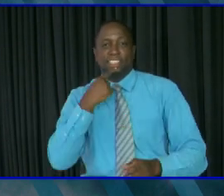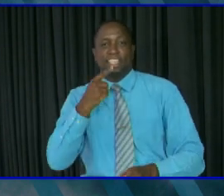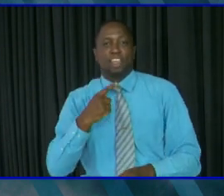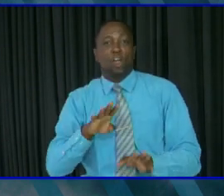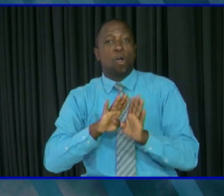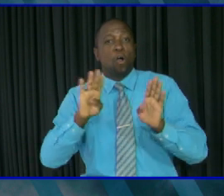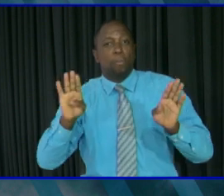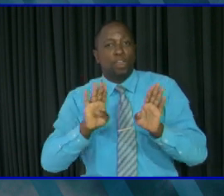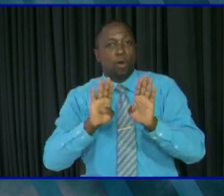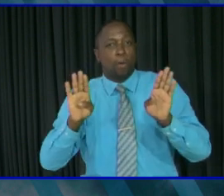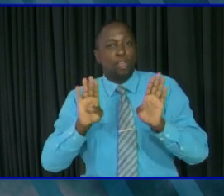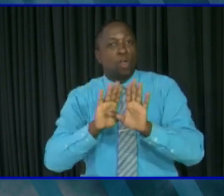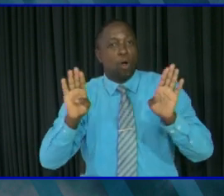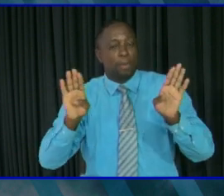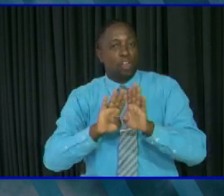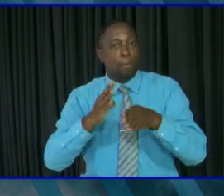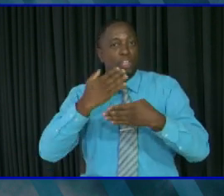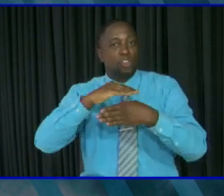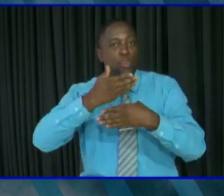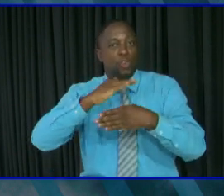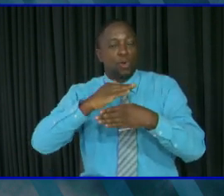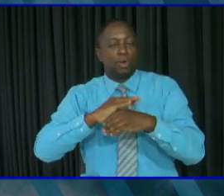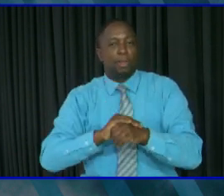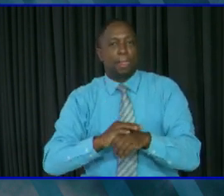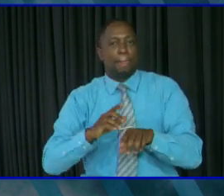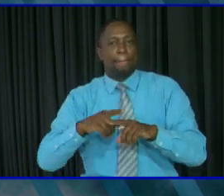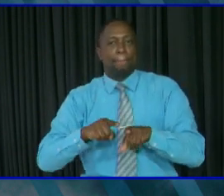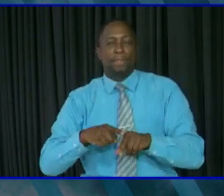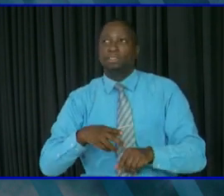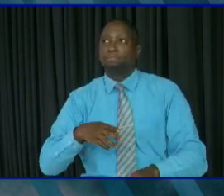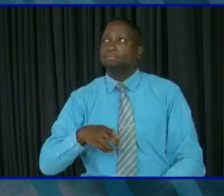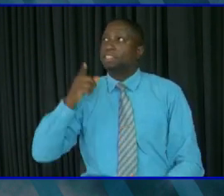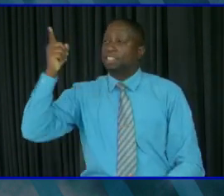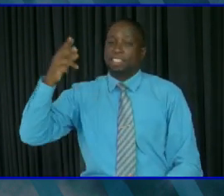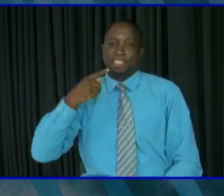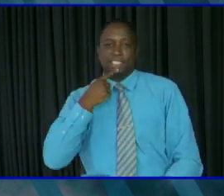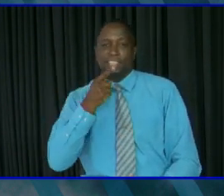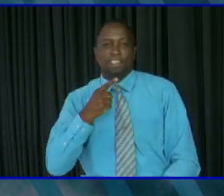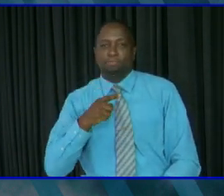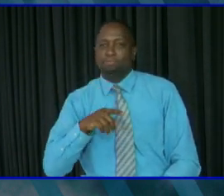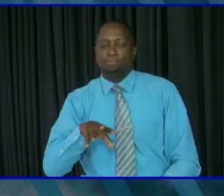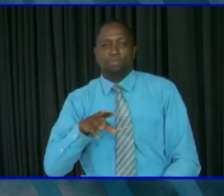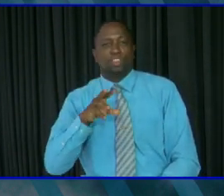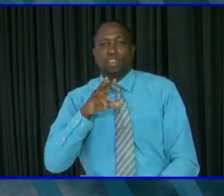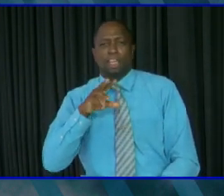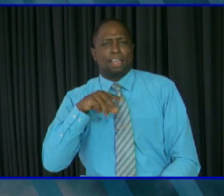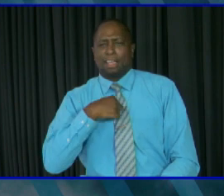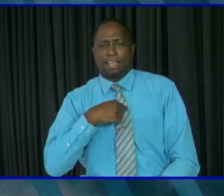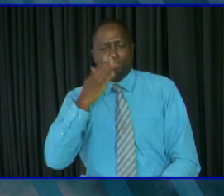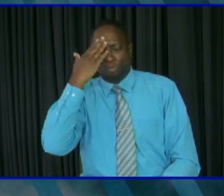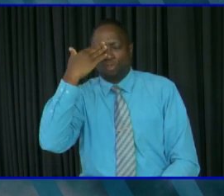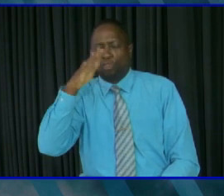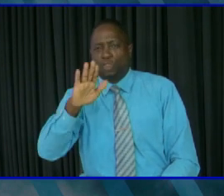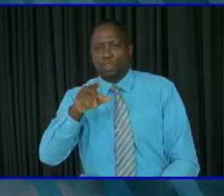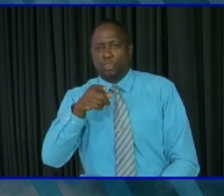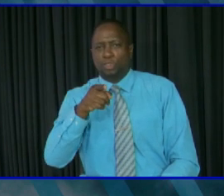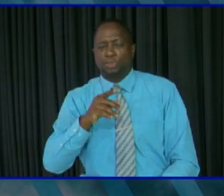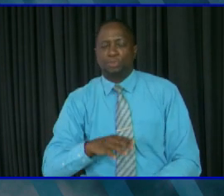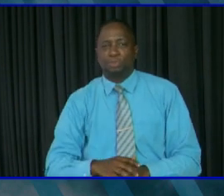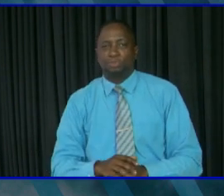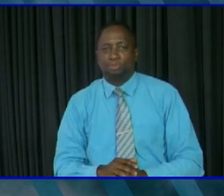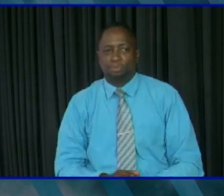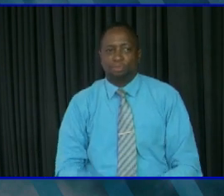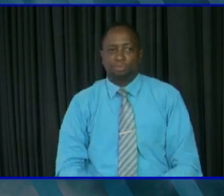he answered and said, 'Verily I say unto you, I know you